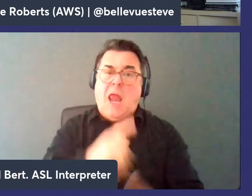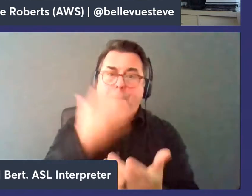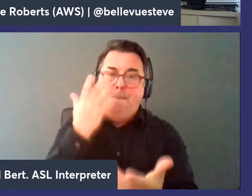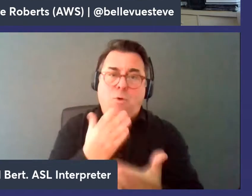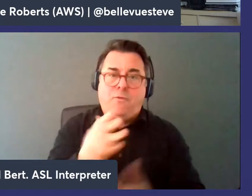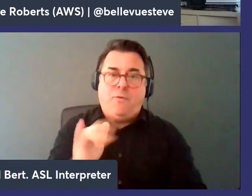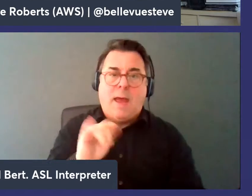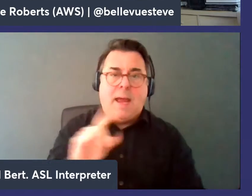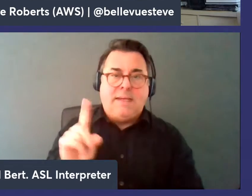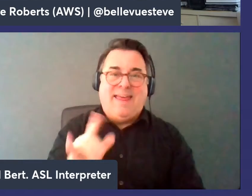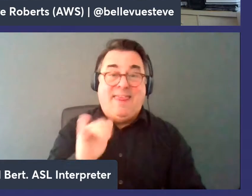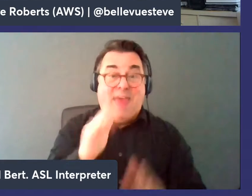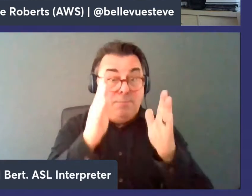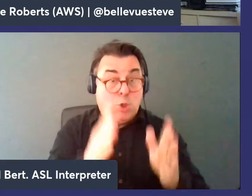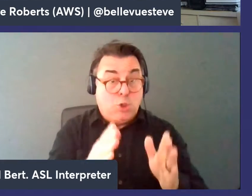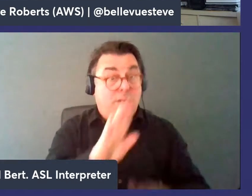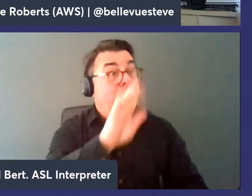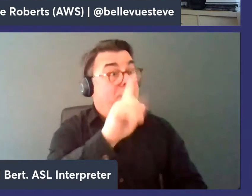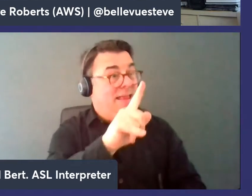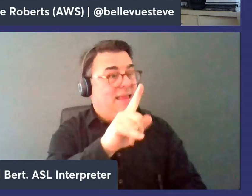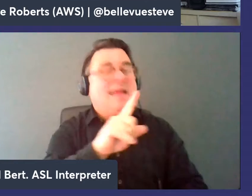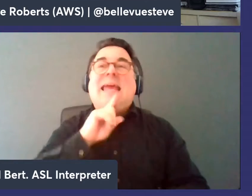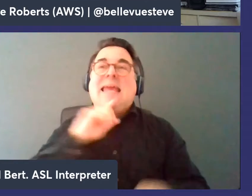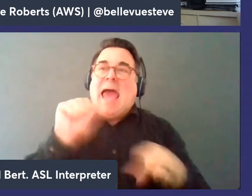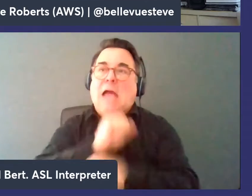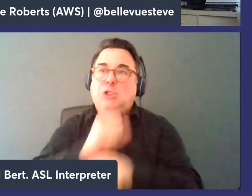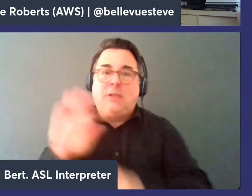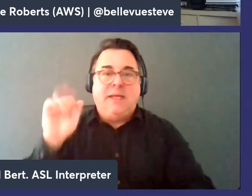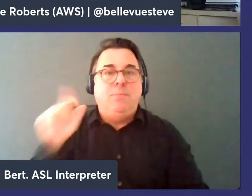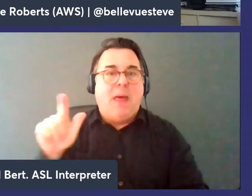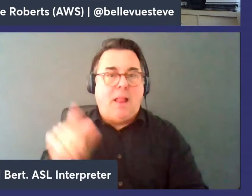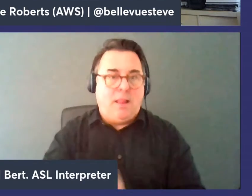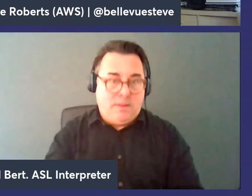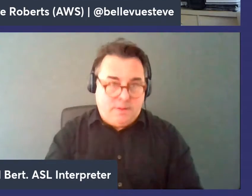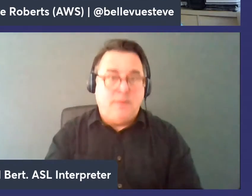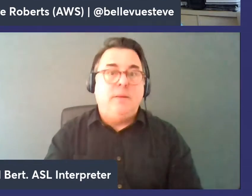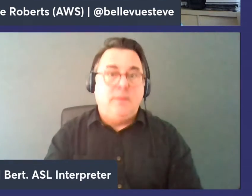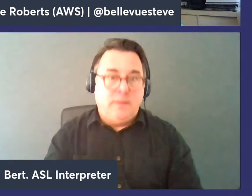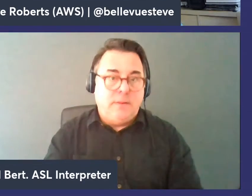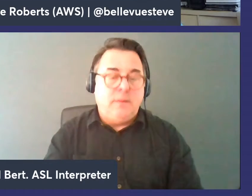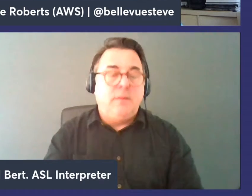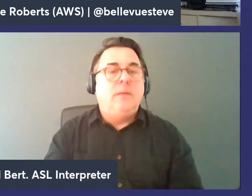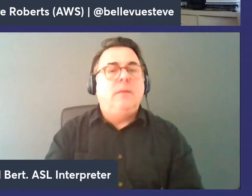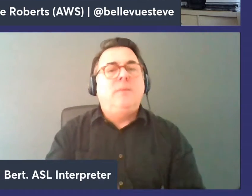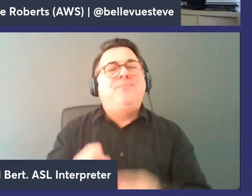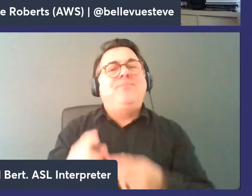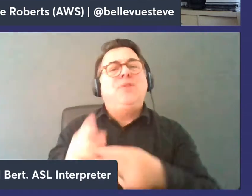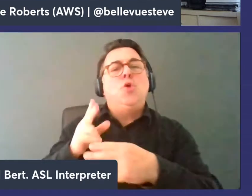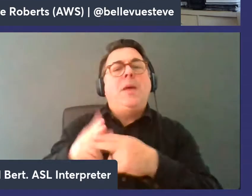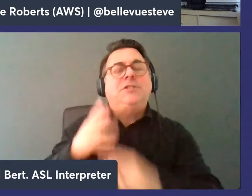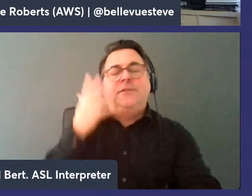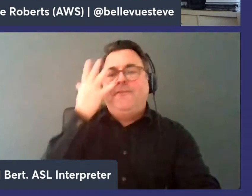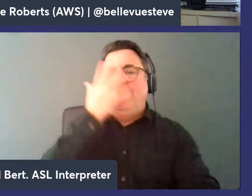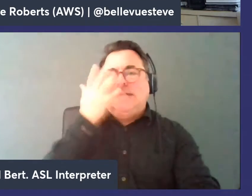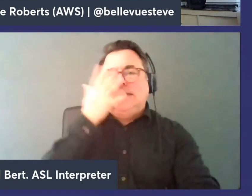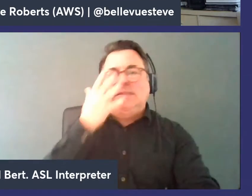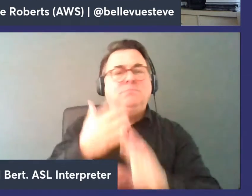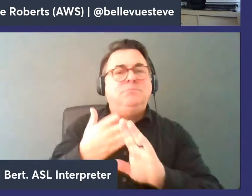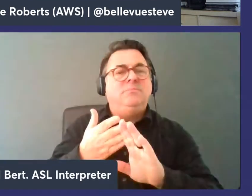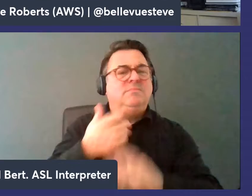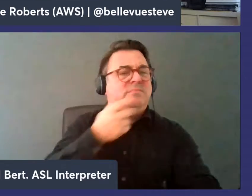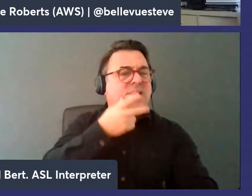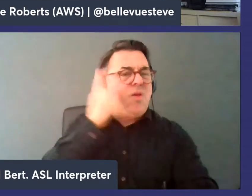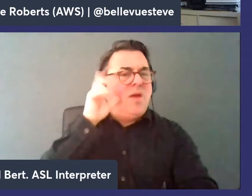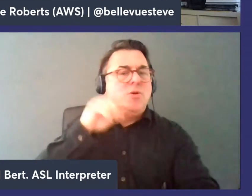the person that's being presented is actually the person on the ID. So you mentioned faces, and when we were chatting about this, a couple of days